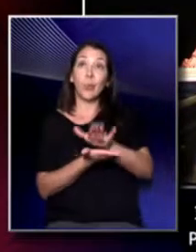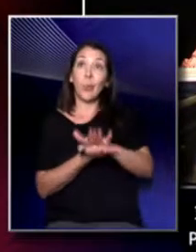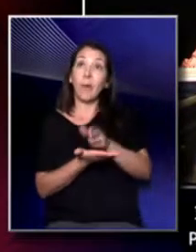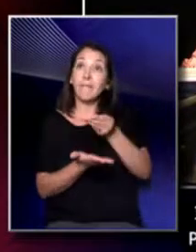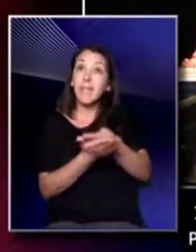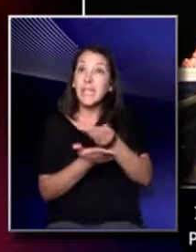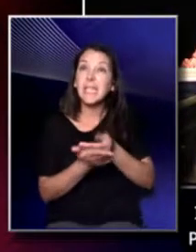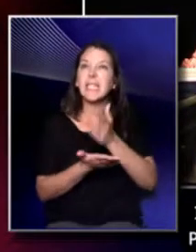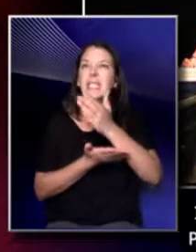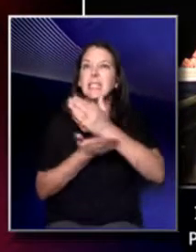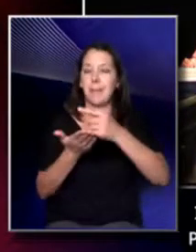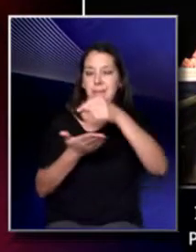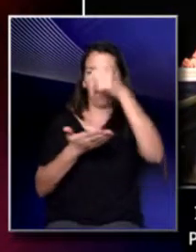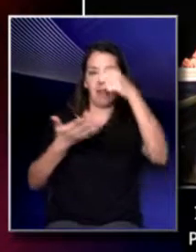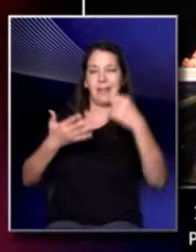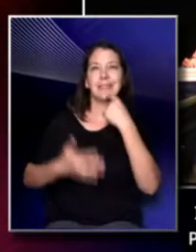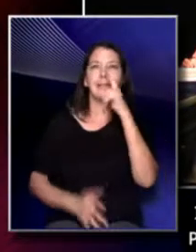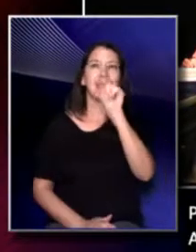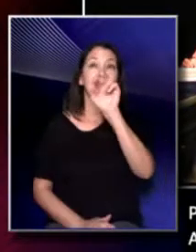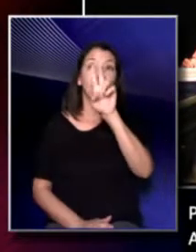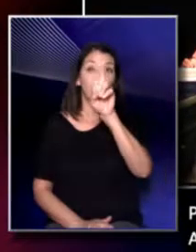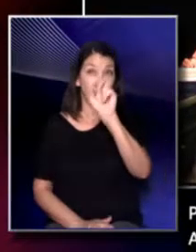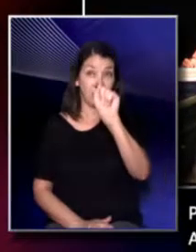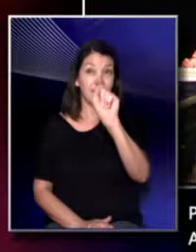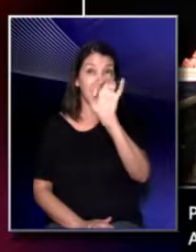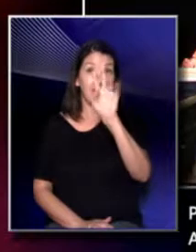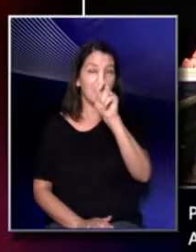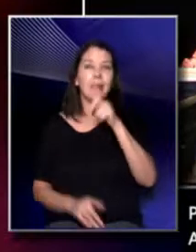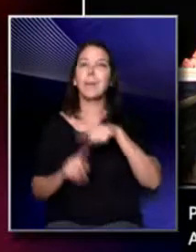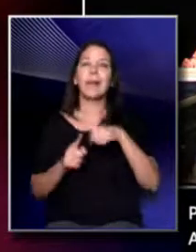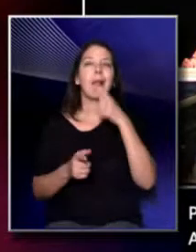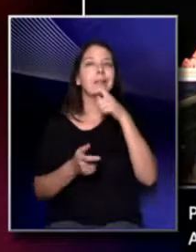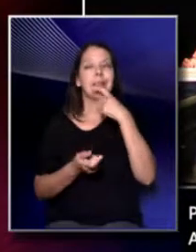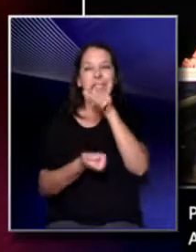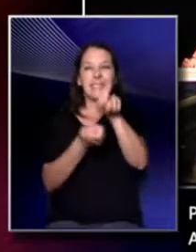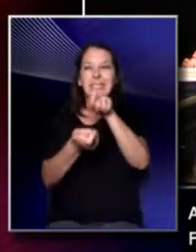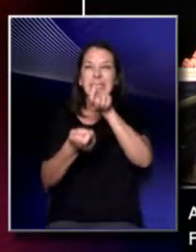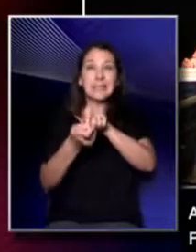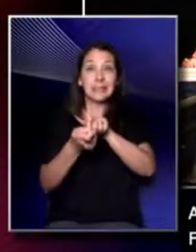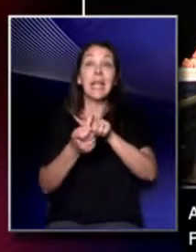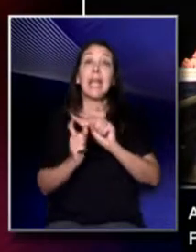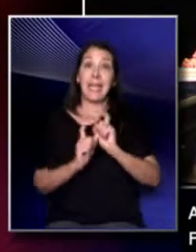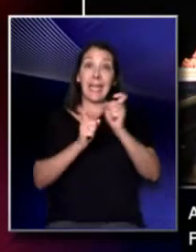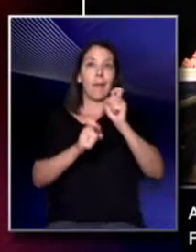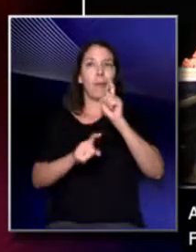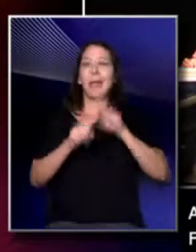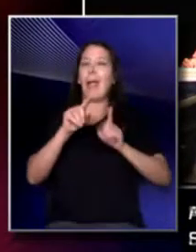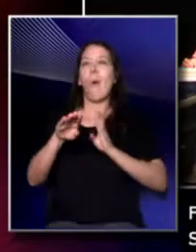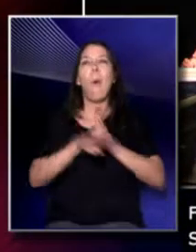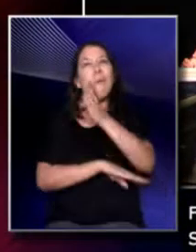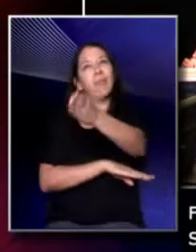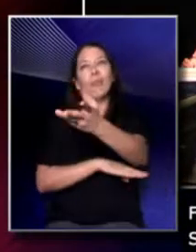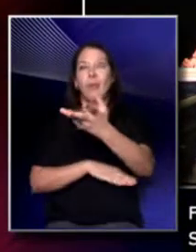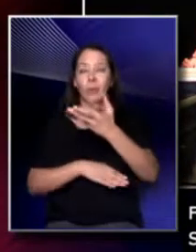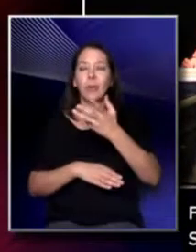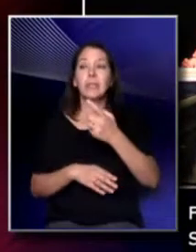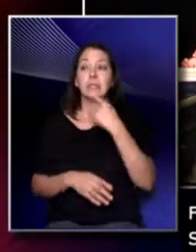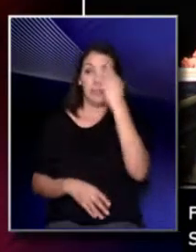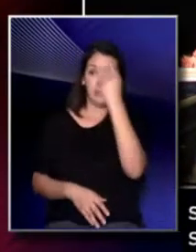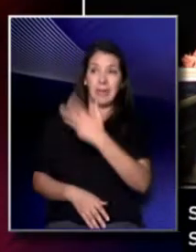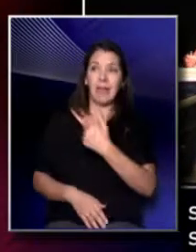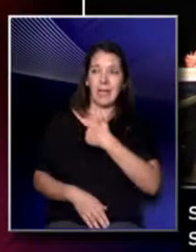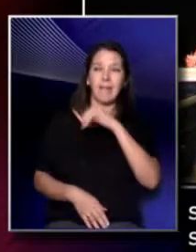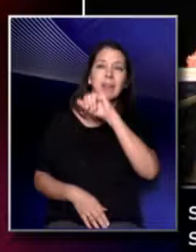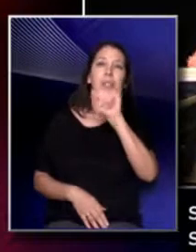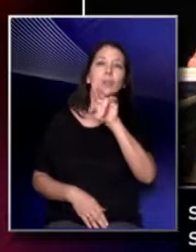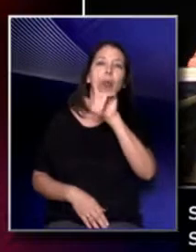some of them say trust fund funding, but it doesn't actually specify not to exceed or something of that nature. We have a meeting on July 17th for the